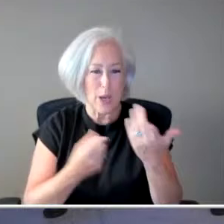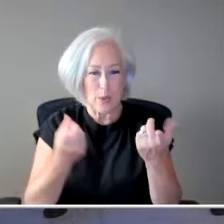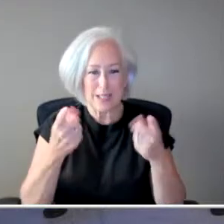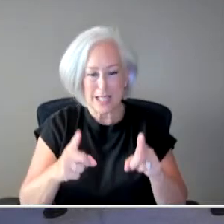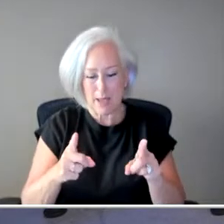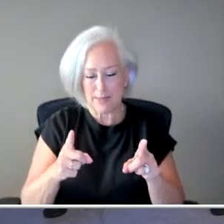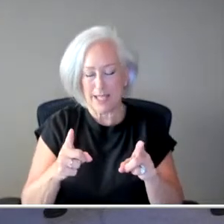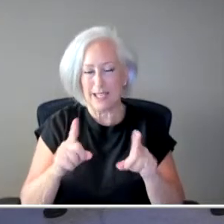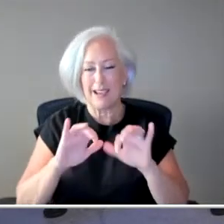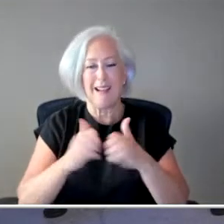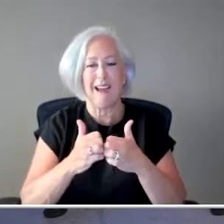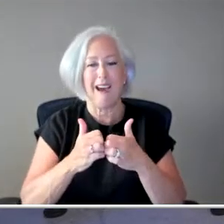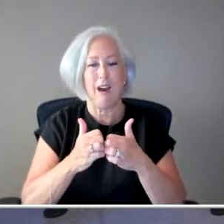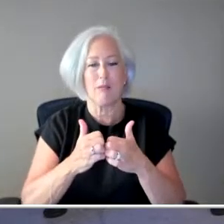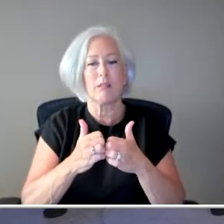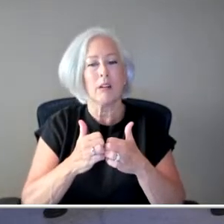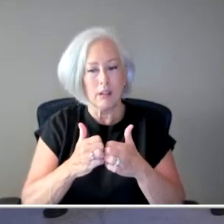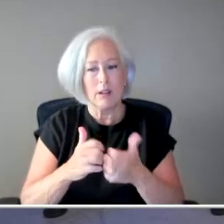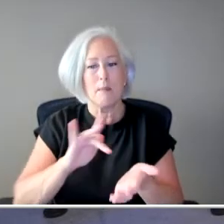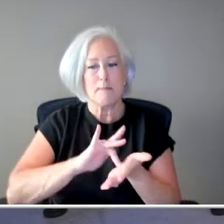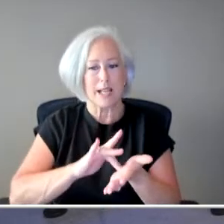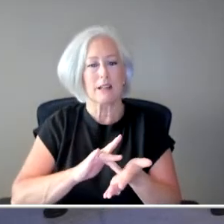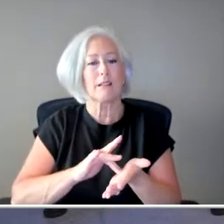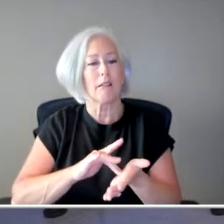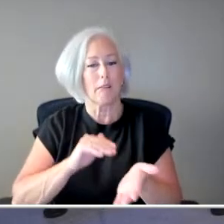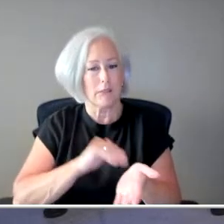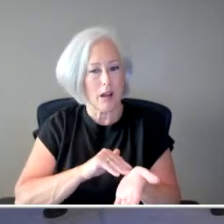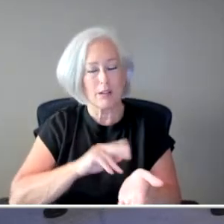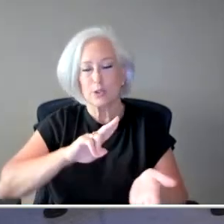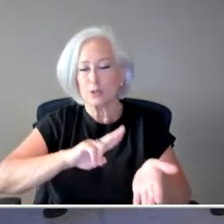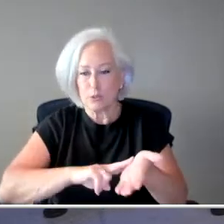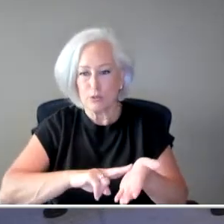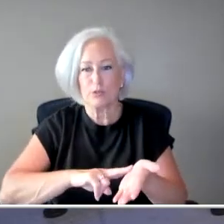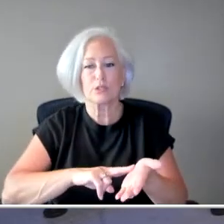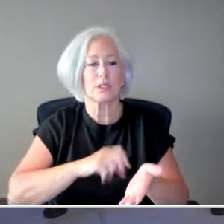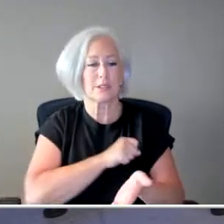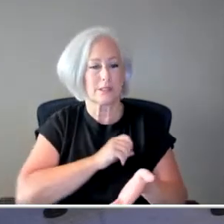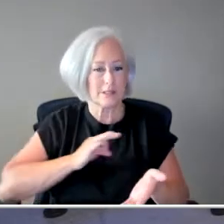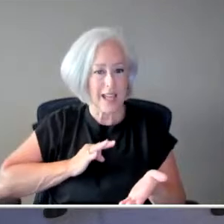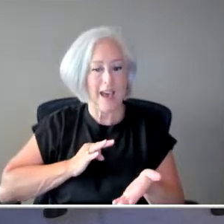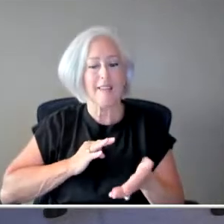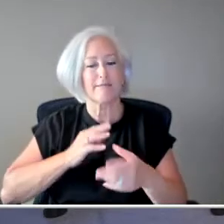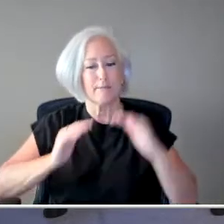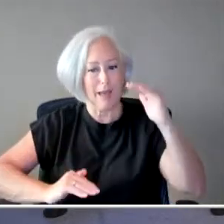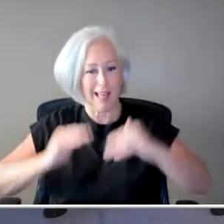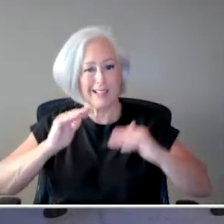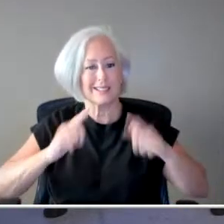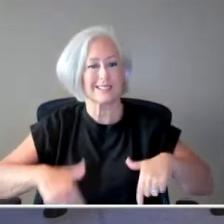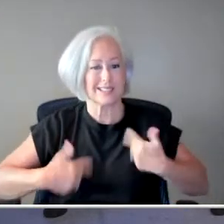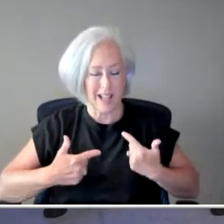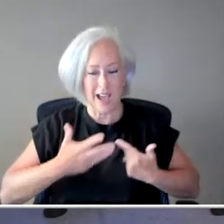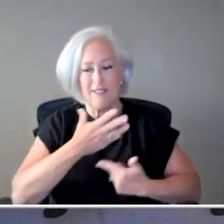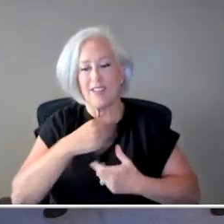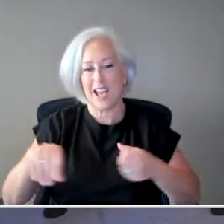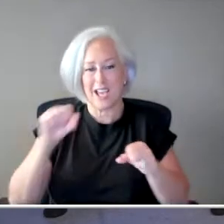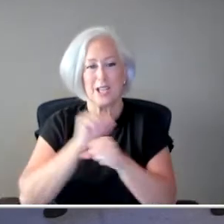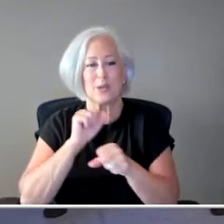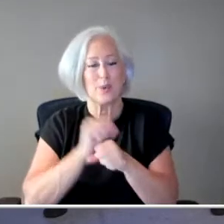do, and again, kind of inside your OR and making sure you're staying safe. So thank you for all of that. Thank you for letting us come inside there.